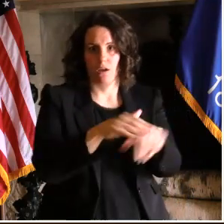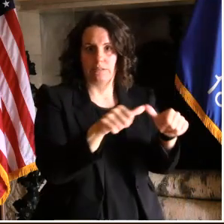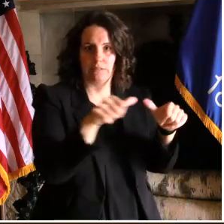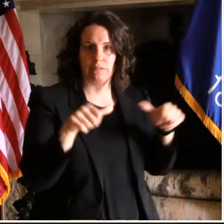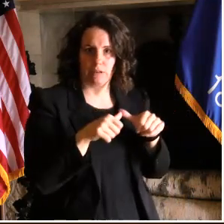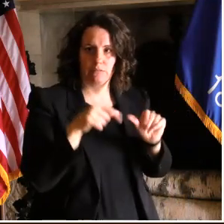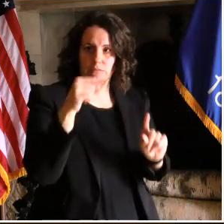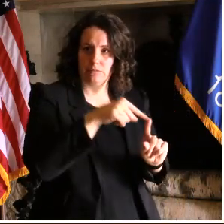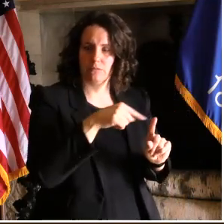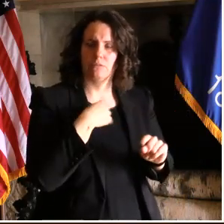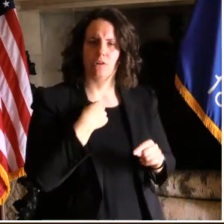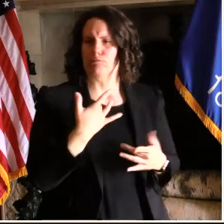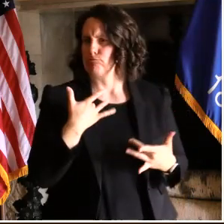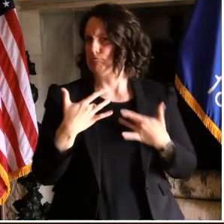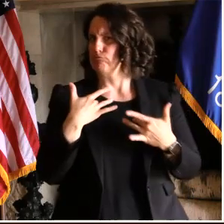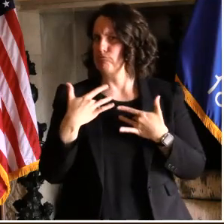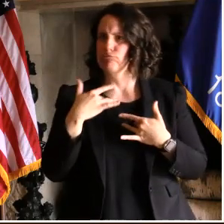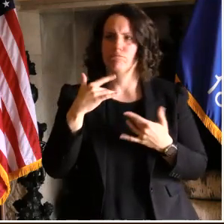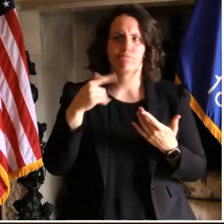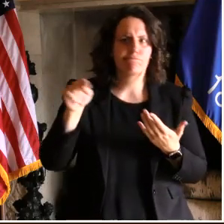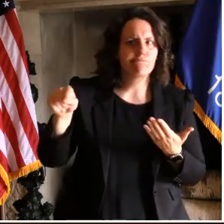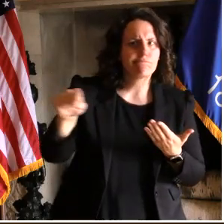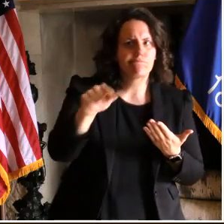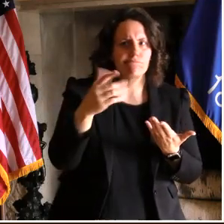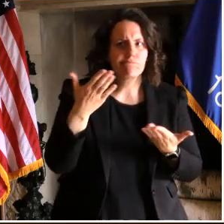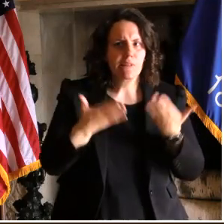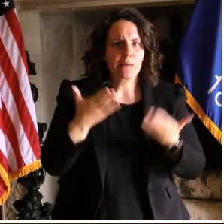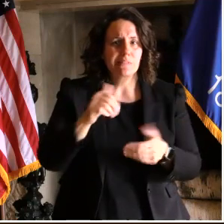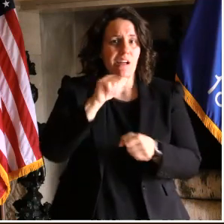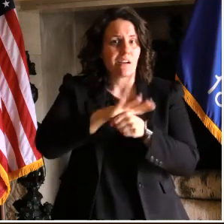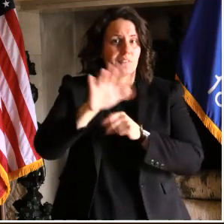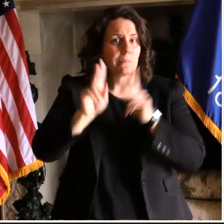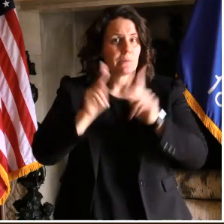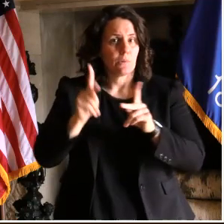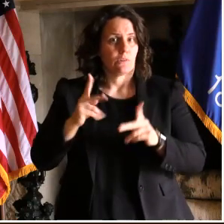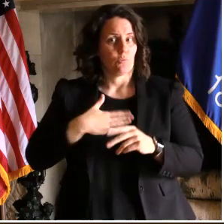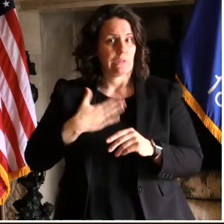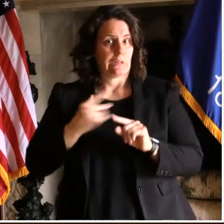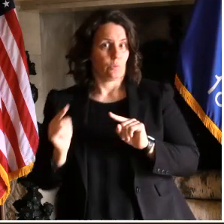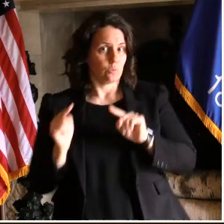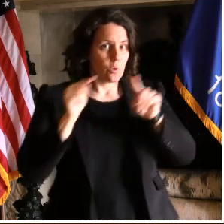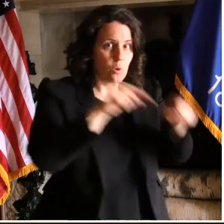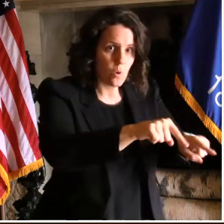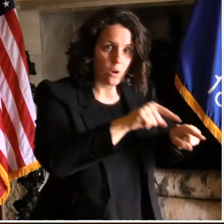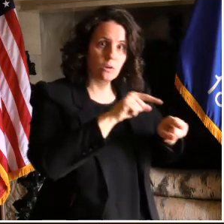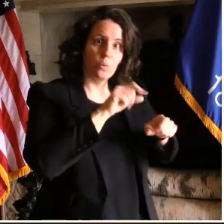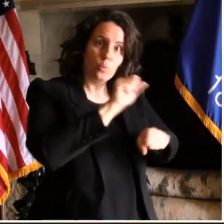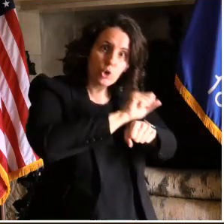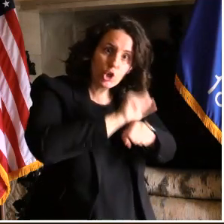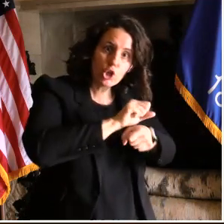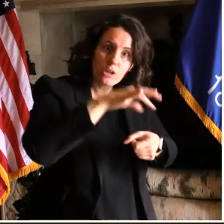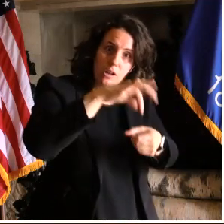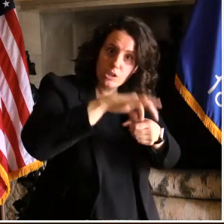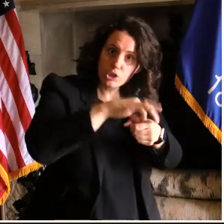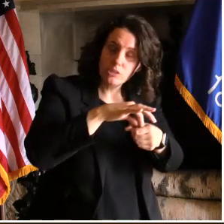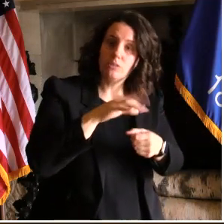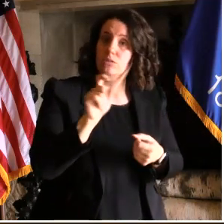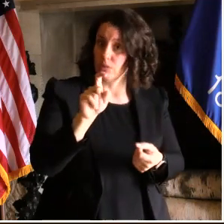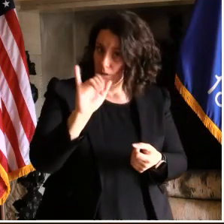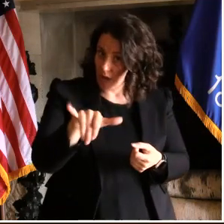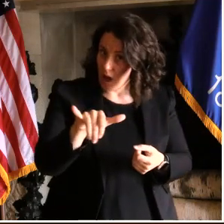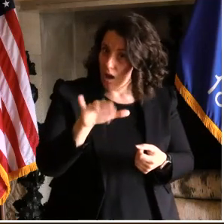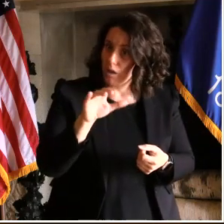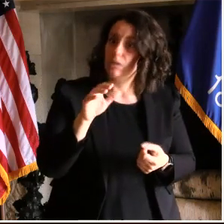about not being able to have enough to staff those. If that does become the case, or even if it's like an election day shortage